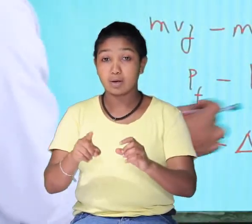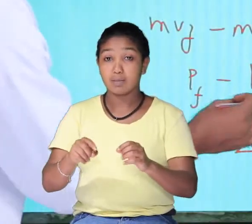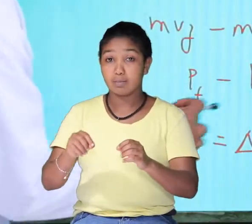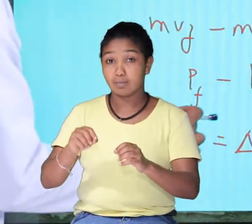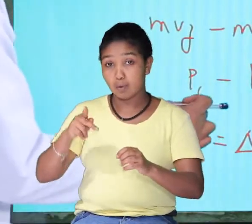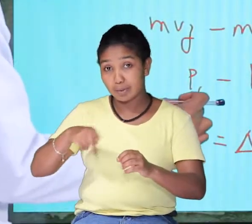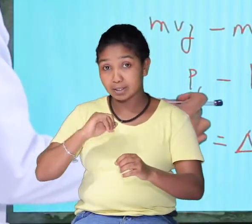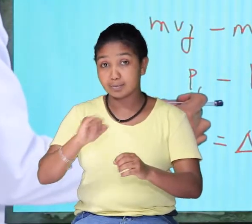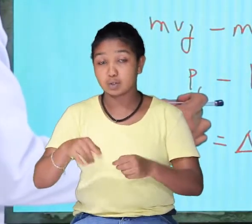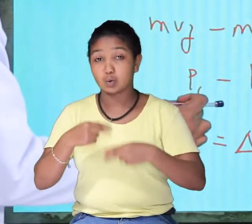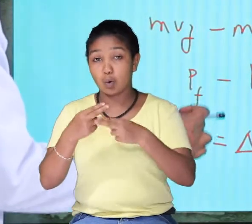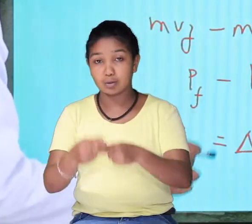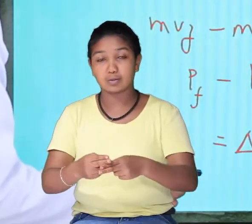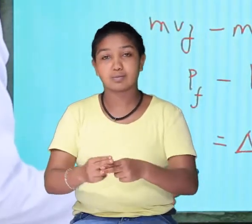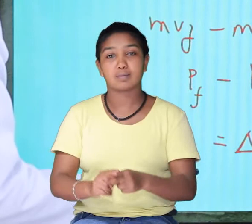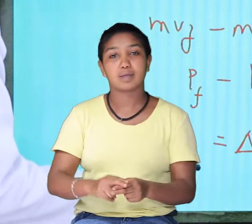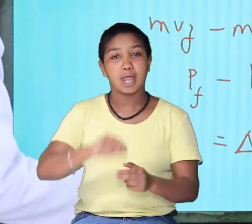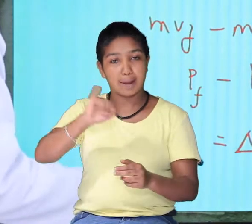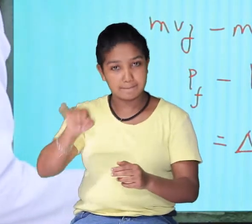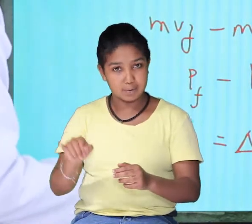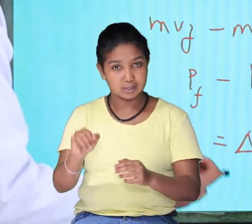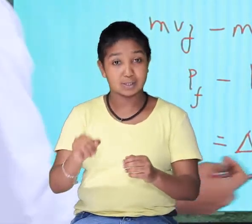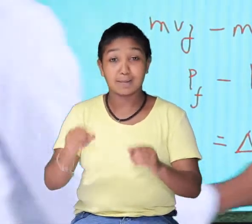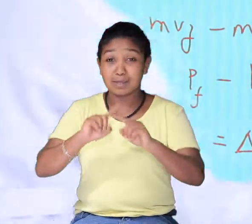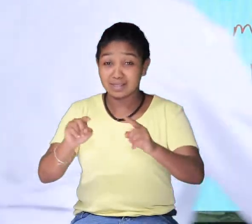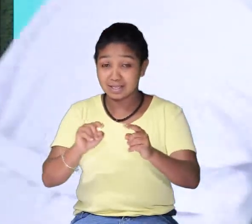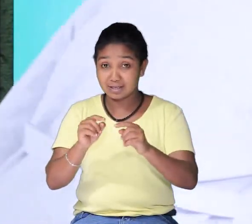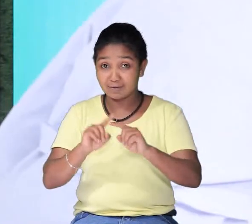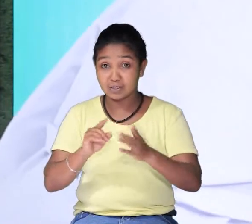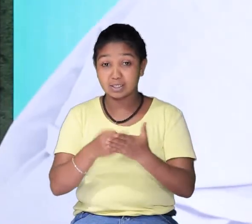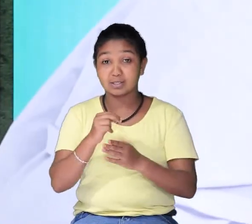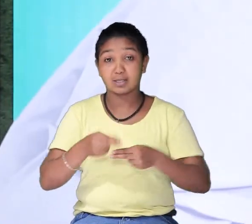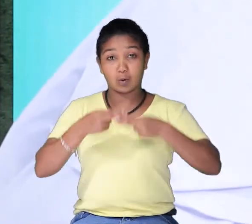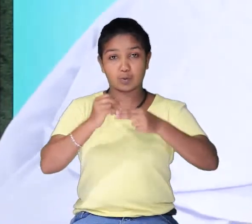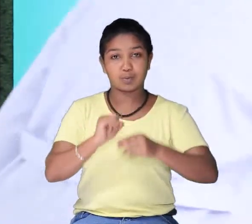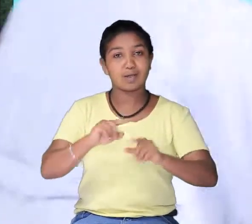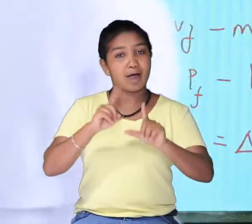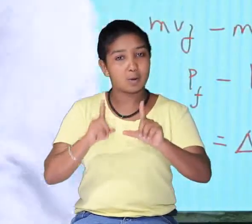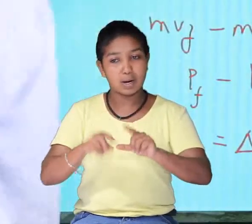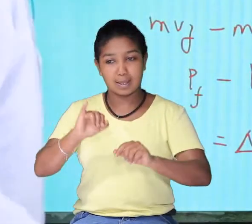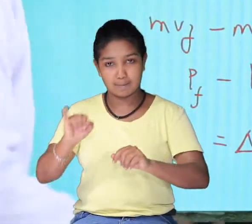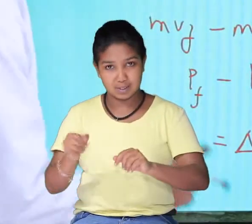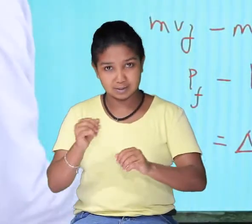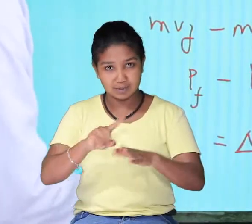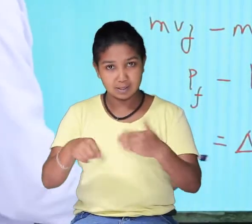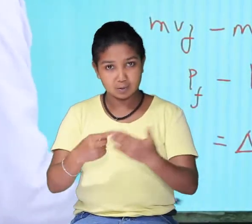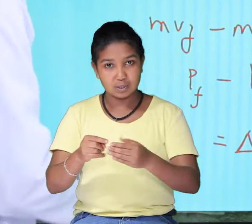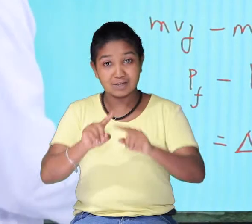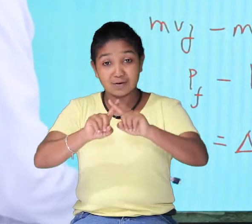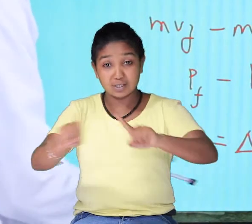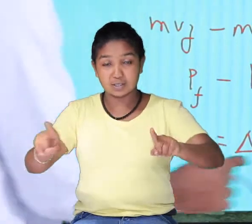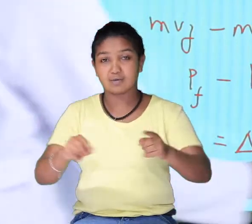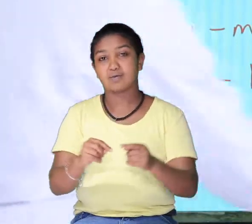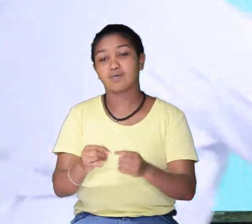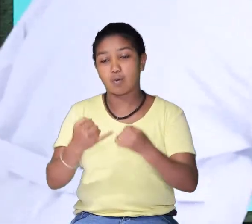of the change of linear momentum is known to be impulse. But the difference is this one is known to be angular impulse. So that to differentiate it